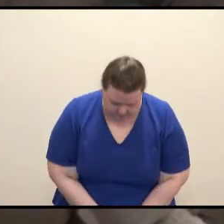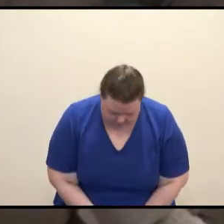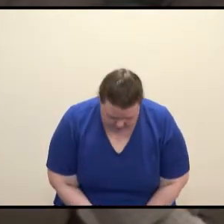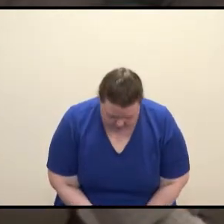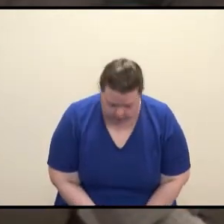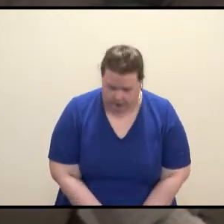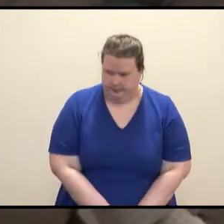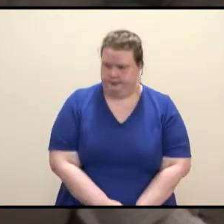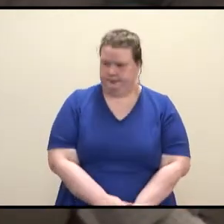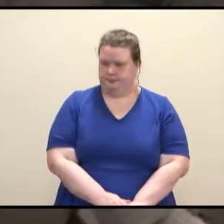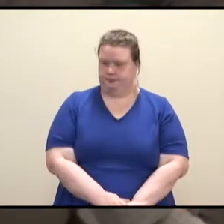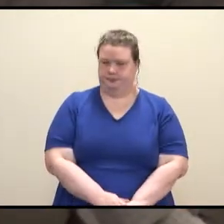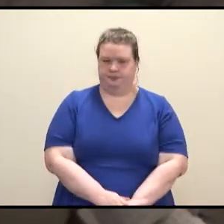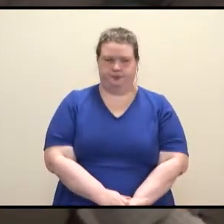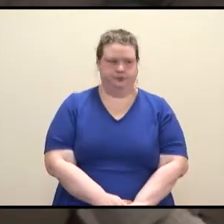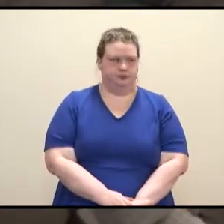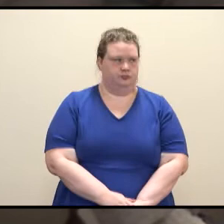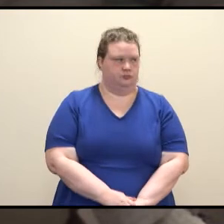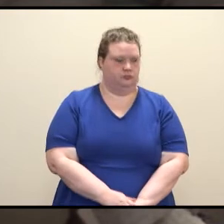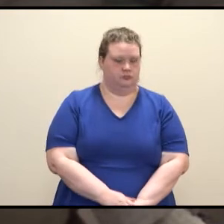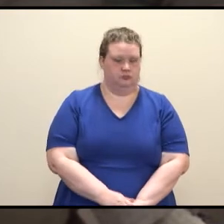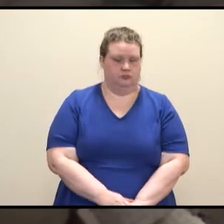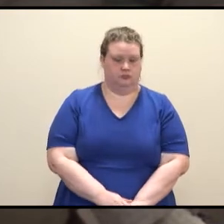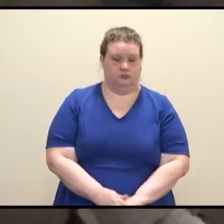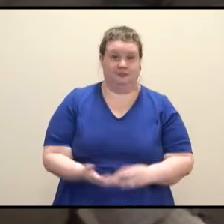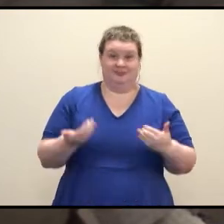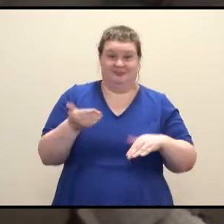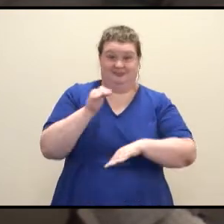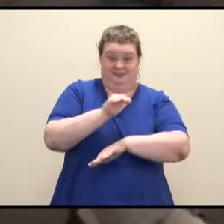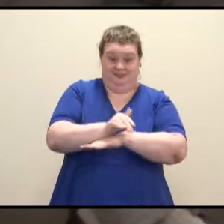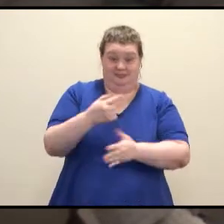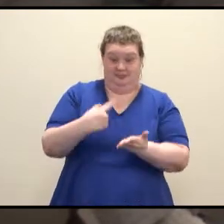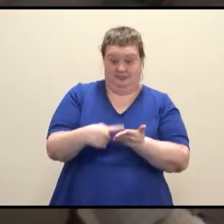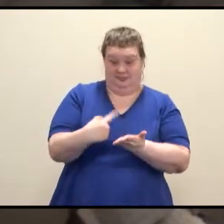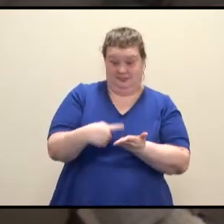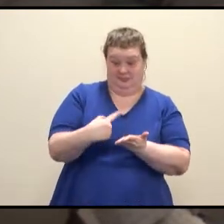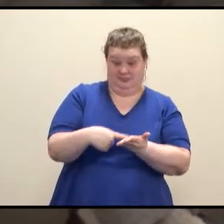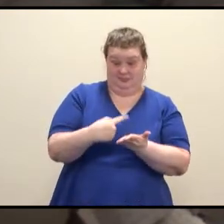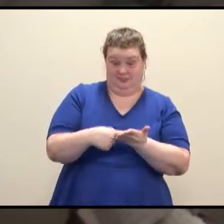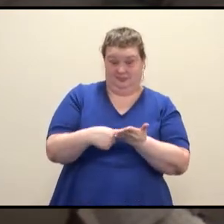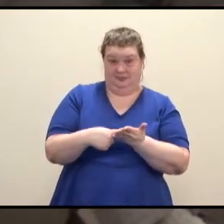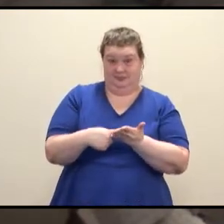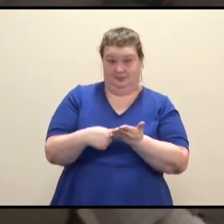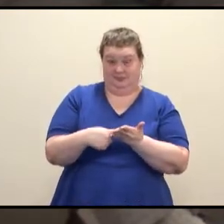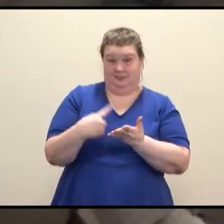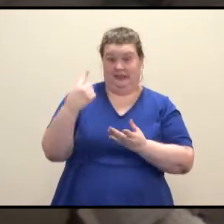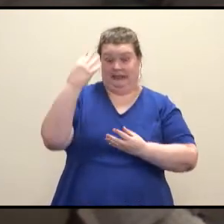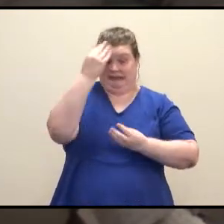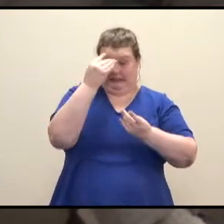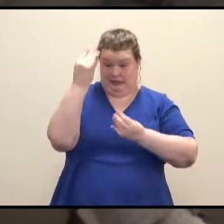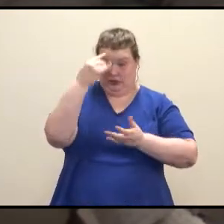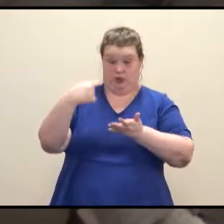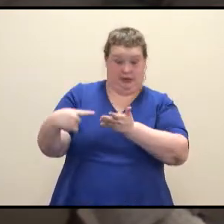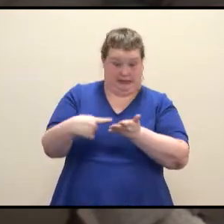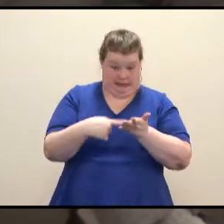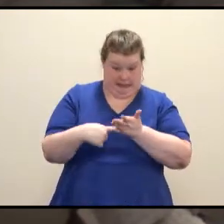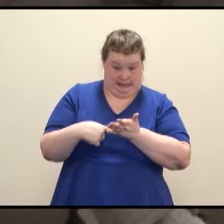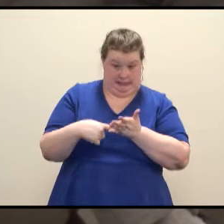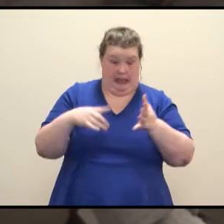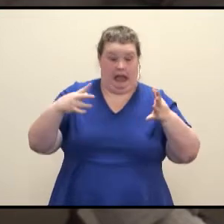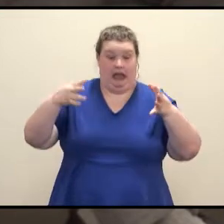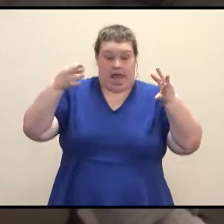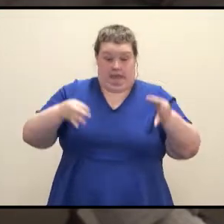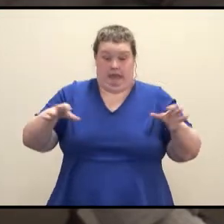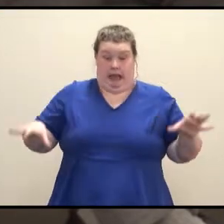So, the item we're talking about this evening, consider, discuss, and take appropriate action regarding guaranteed maximum price, GMP